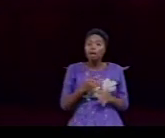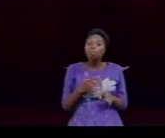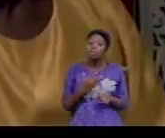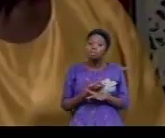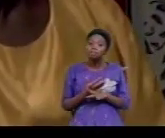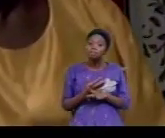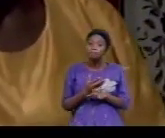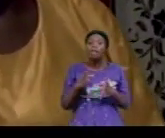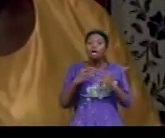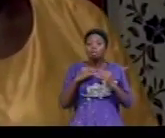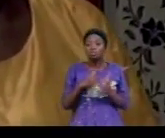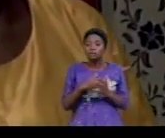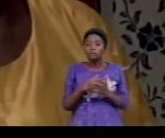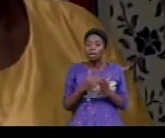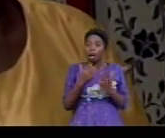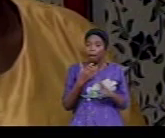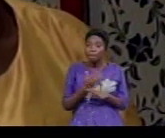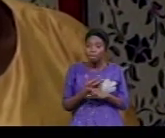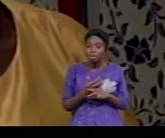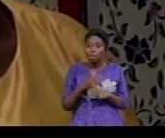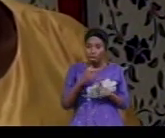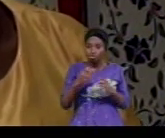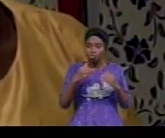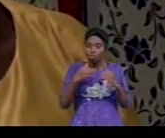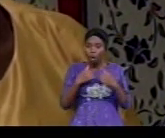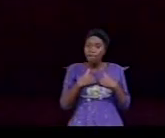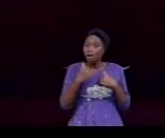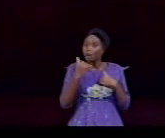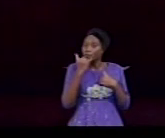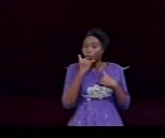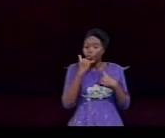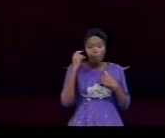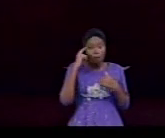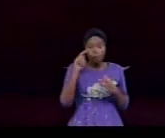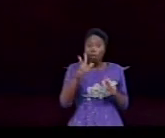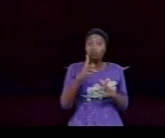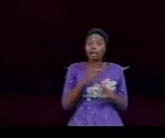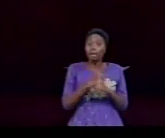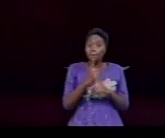Master. You have defaulted for 3 good months.